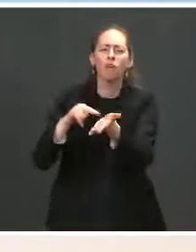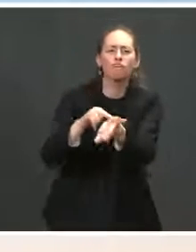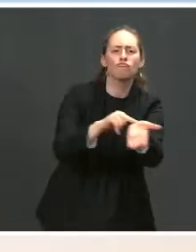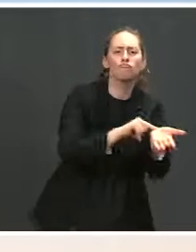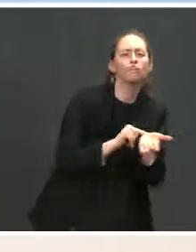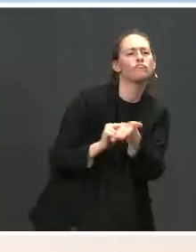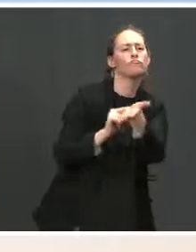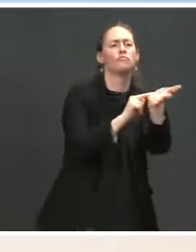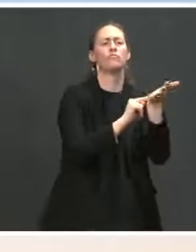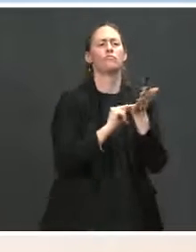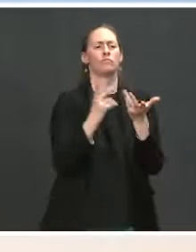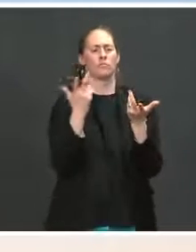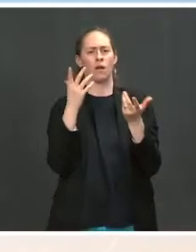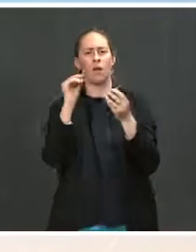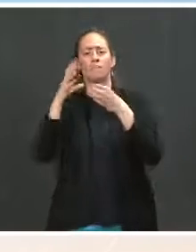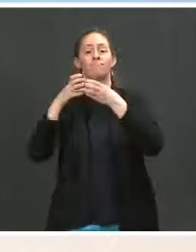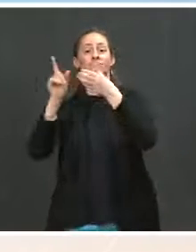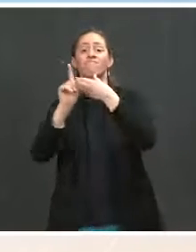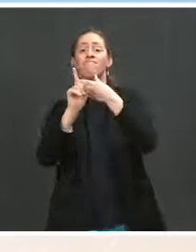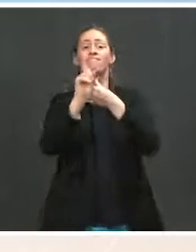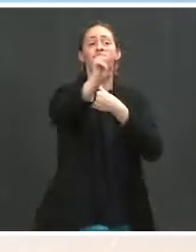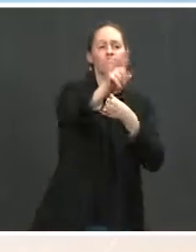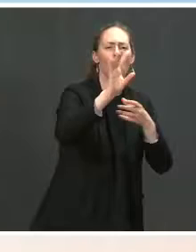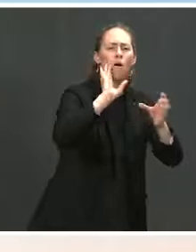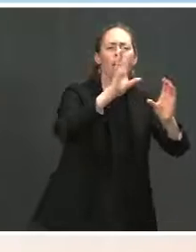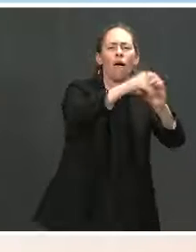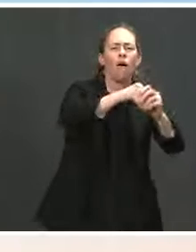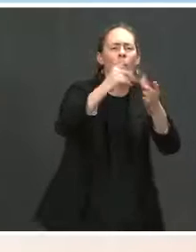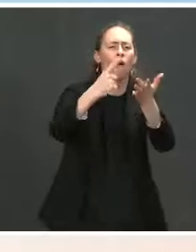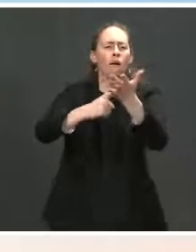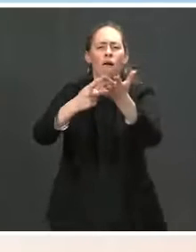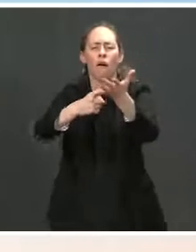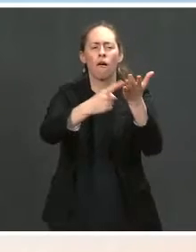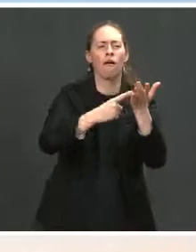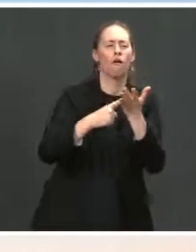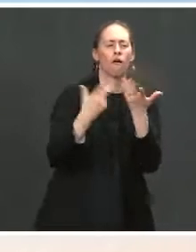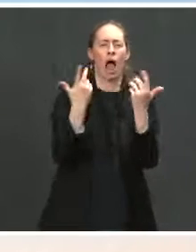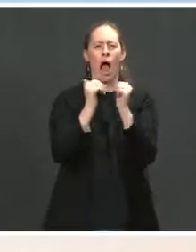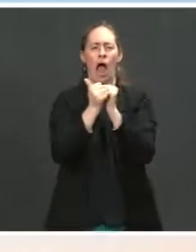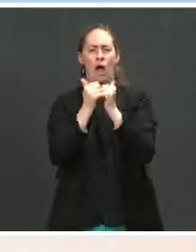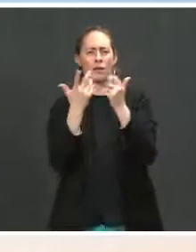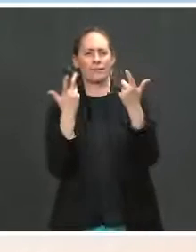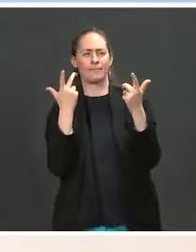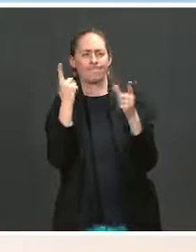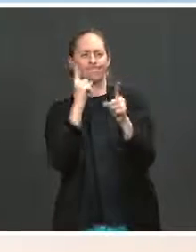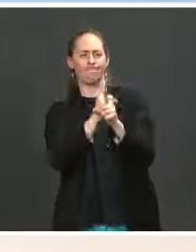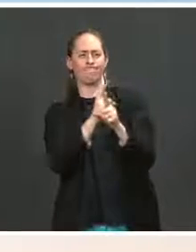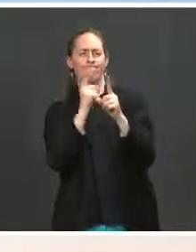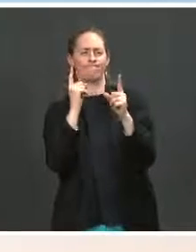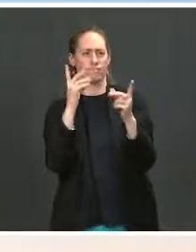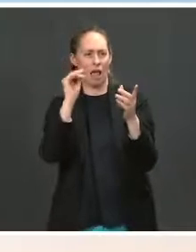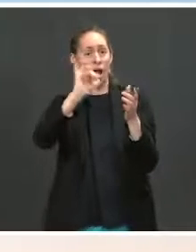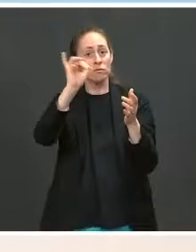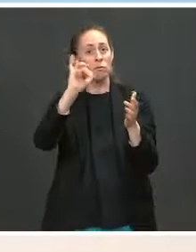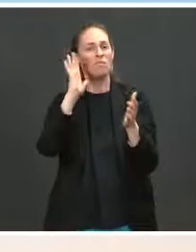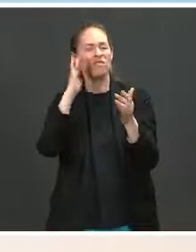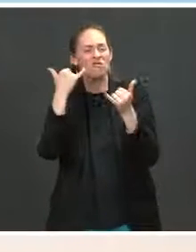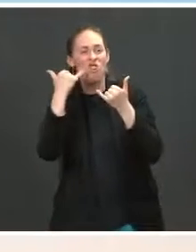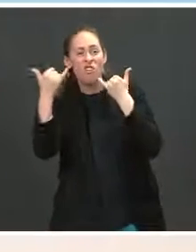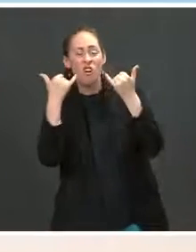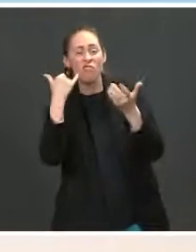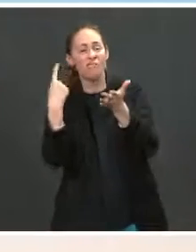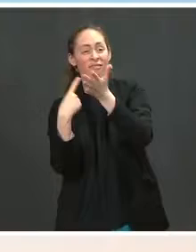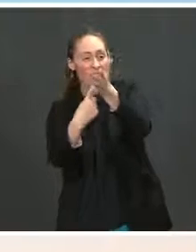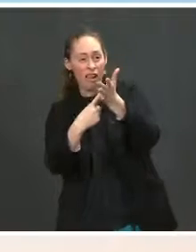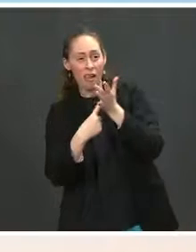envoy, Ricardo Zuniga, and others who have been working on these issues for some time. She's also had a number of calls directly with presidents in the region.